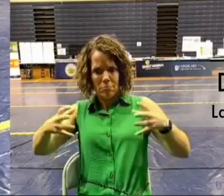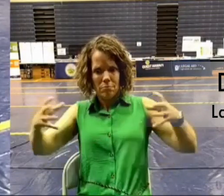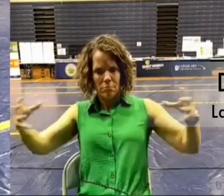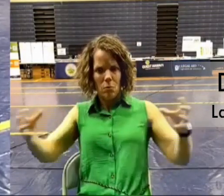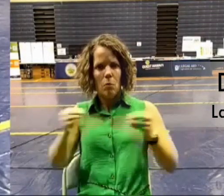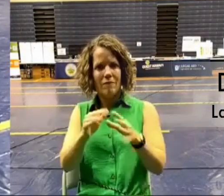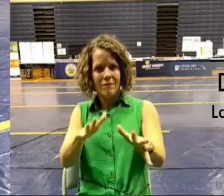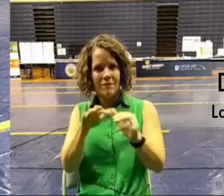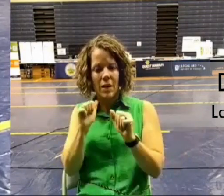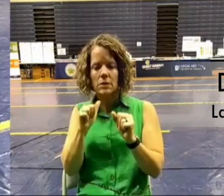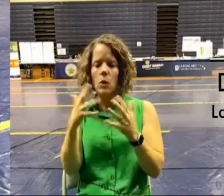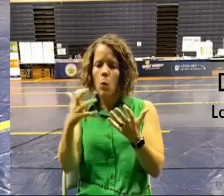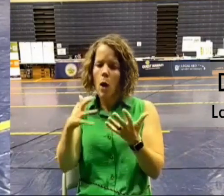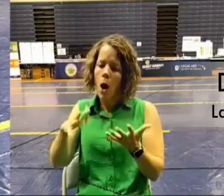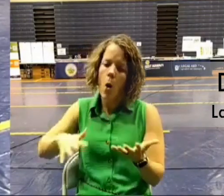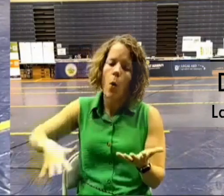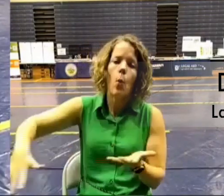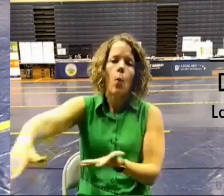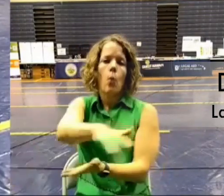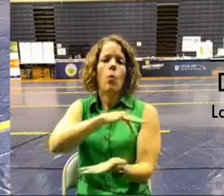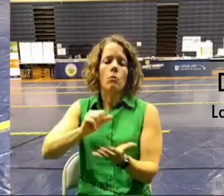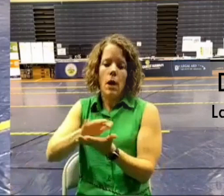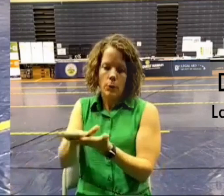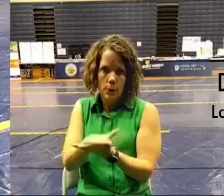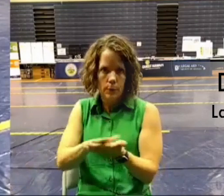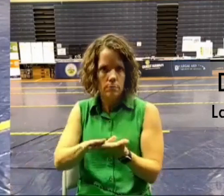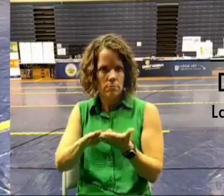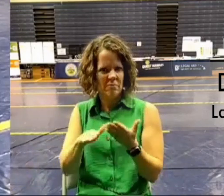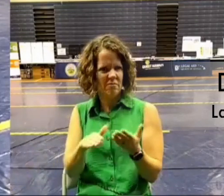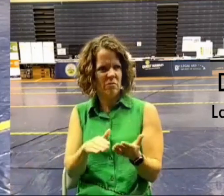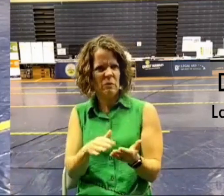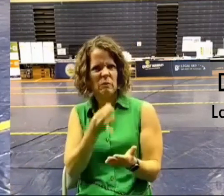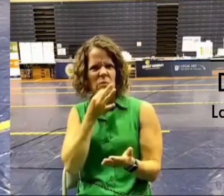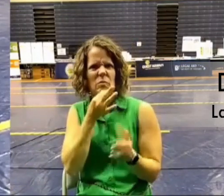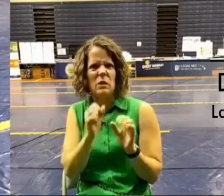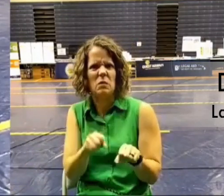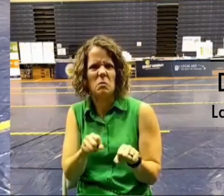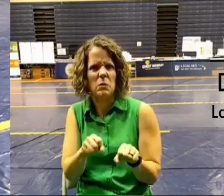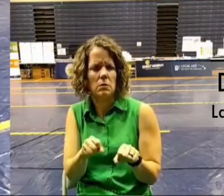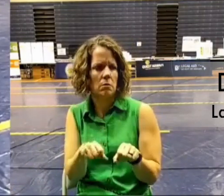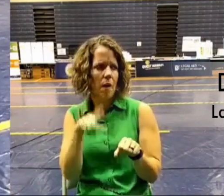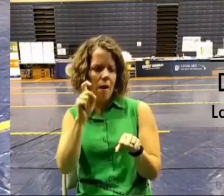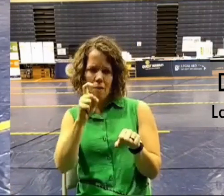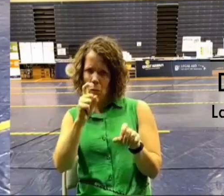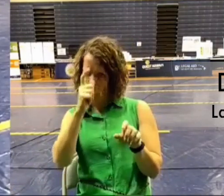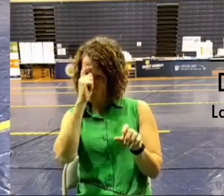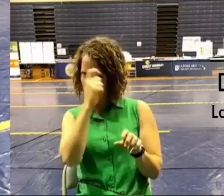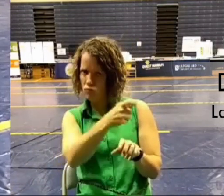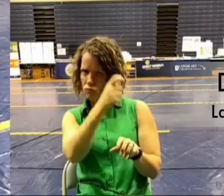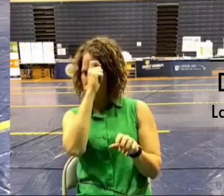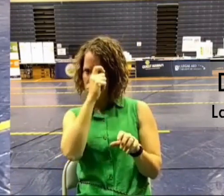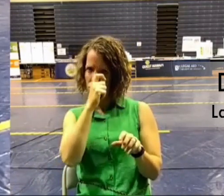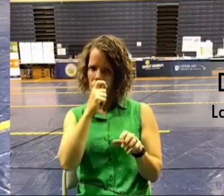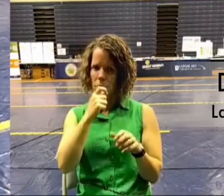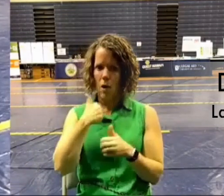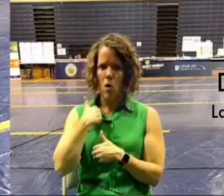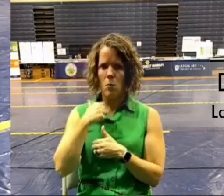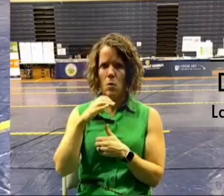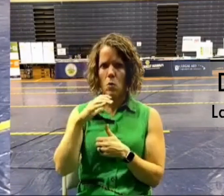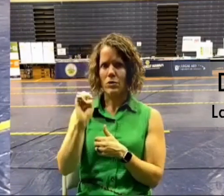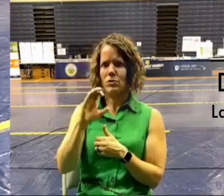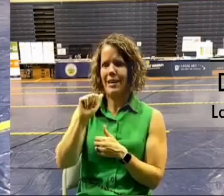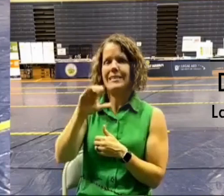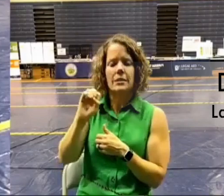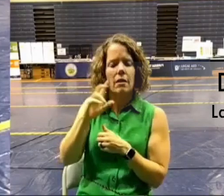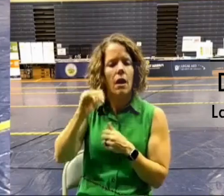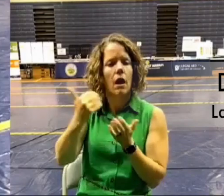the whole idea was to get that cleared as soon as possible. So I just want to give a shout out to Corps, because what you're seeing